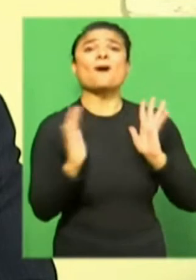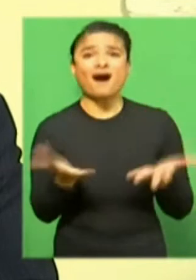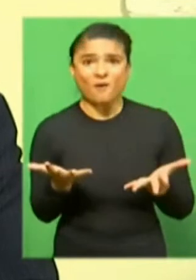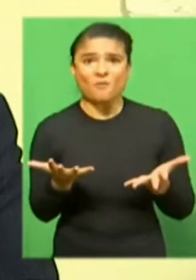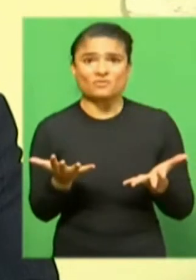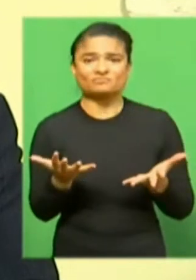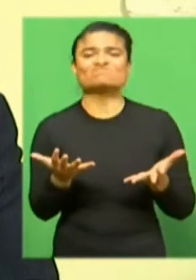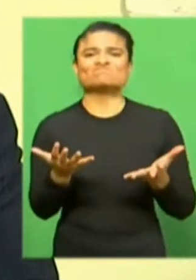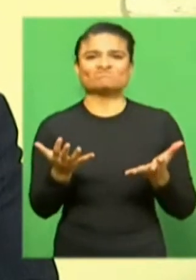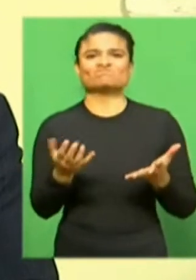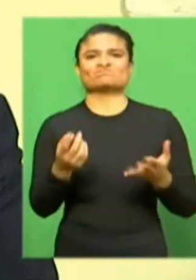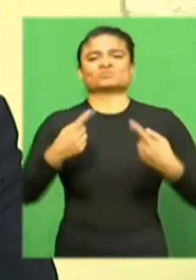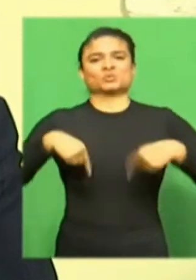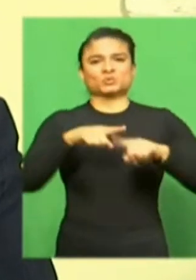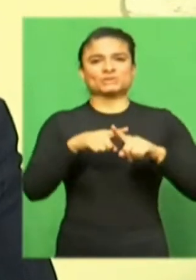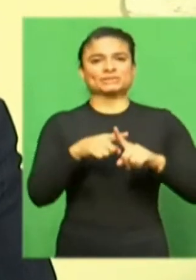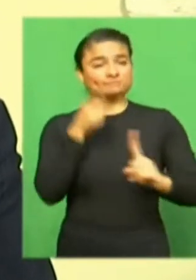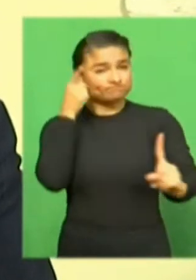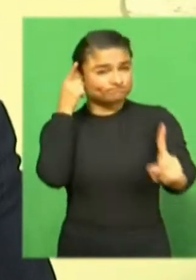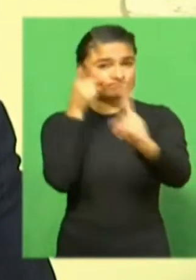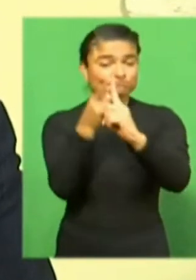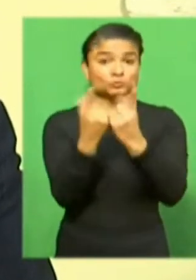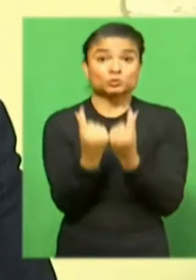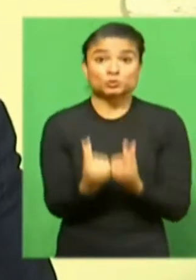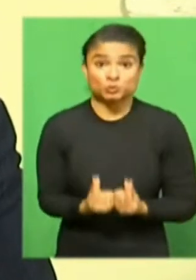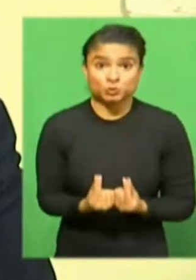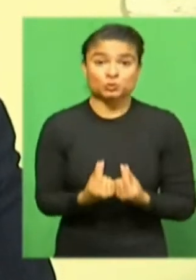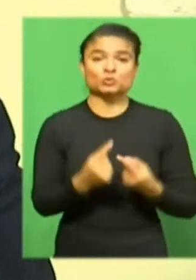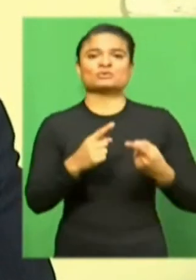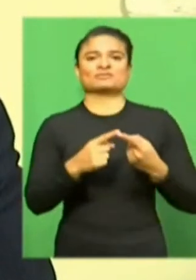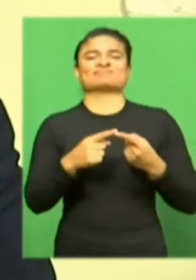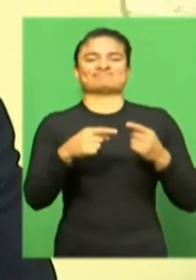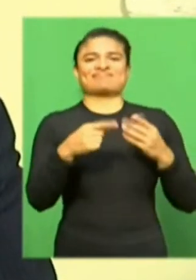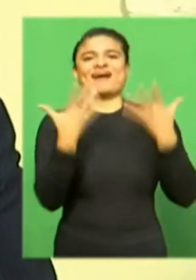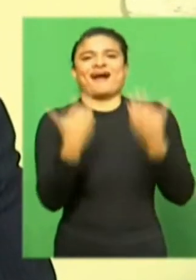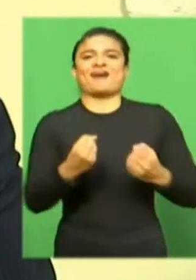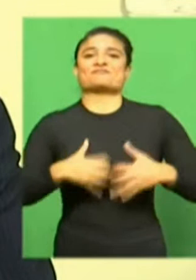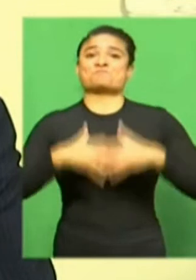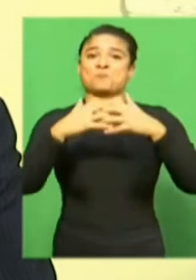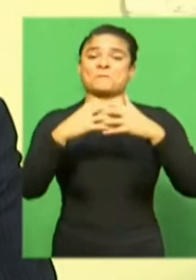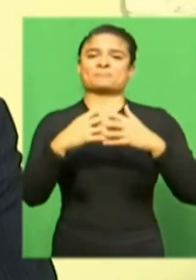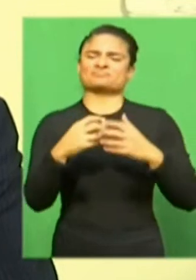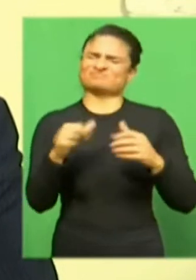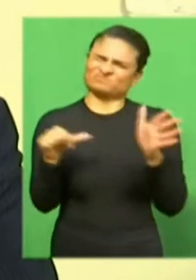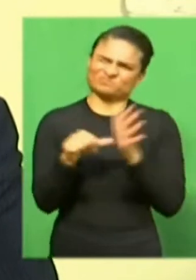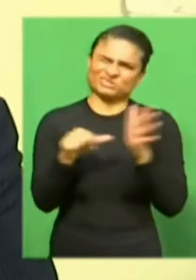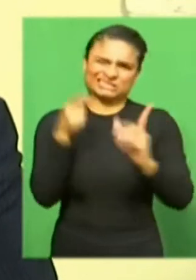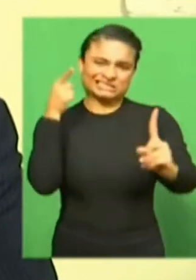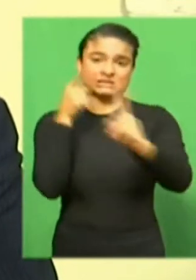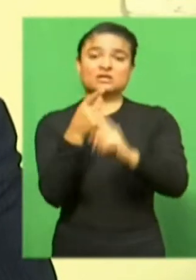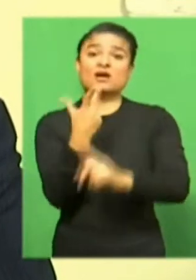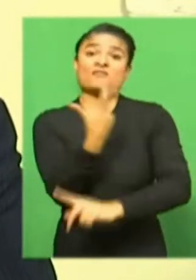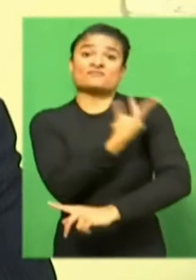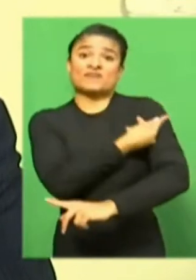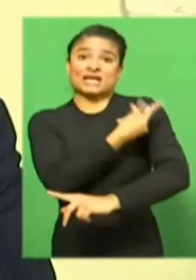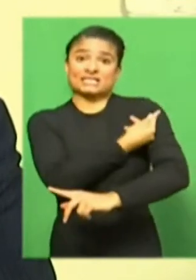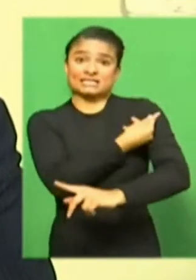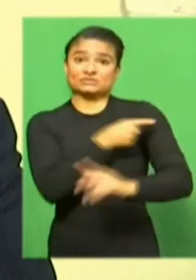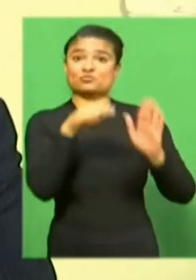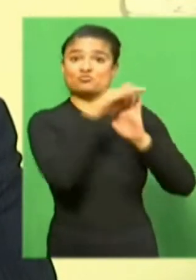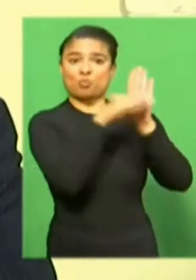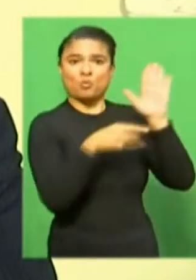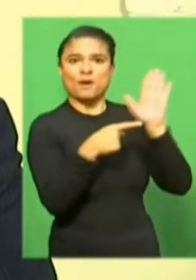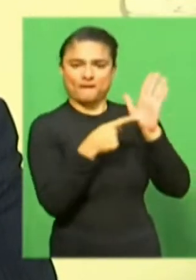program. In the last few weeks, our vaccination campaign has made huge